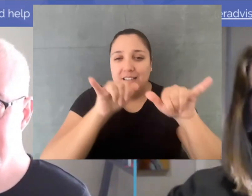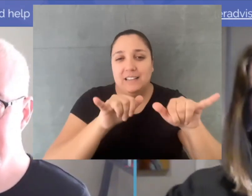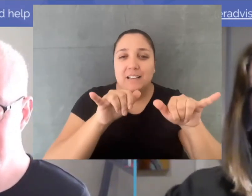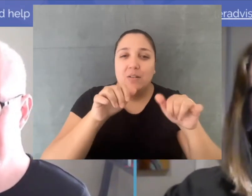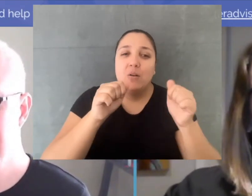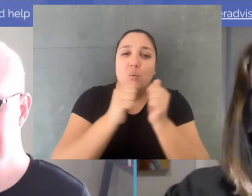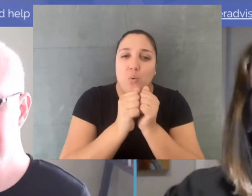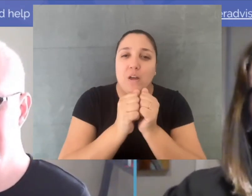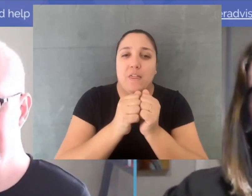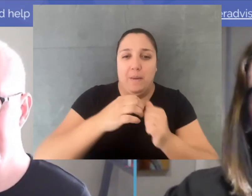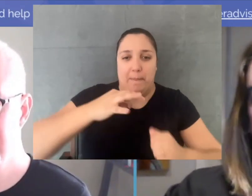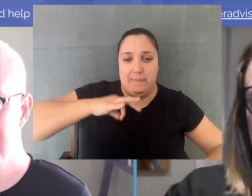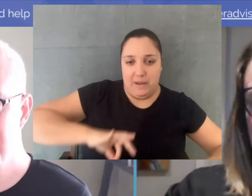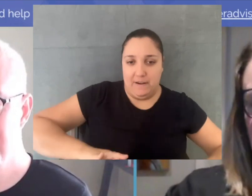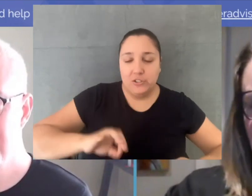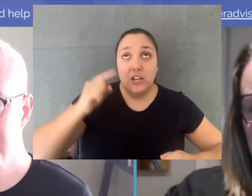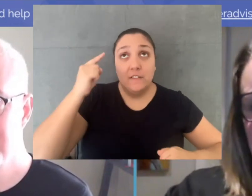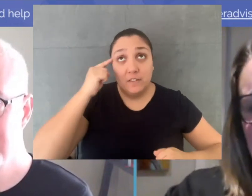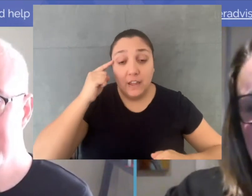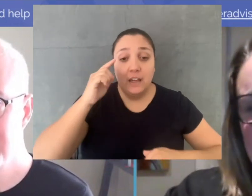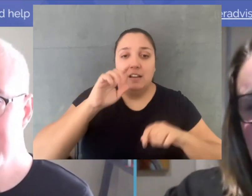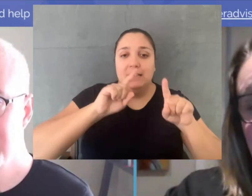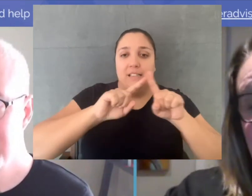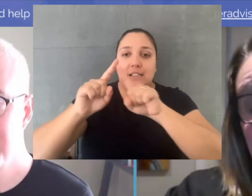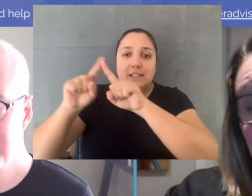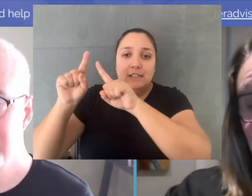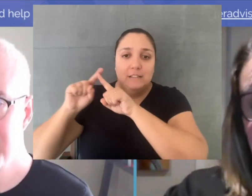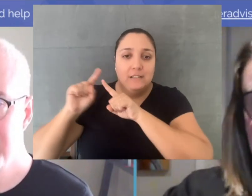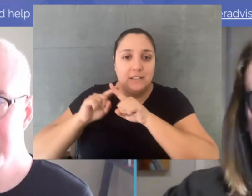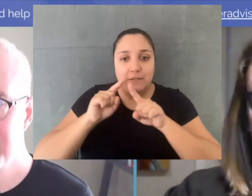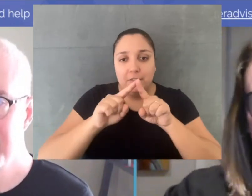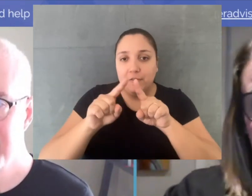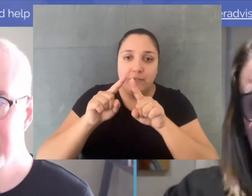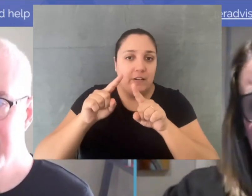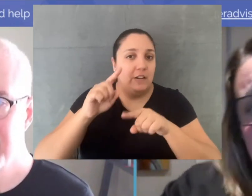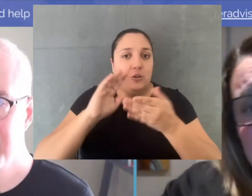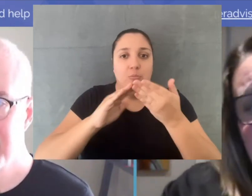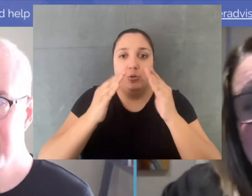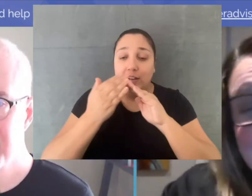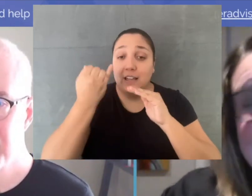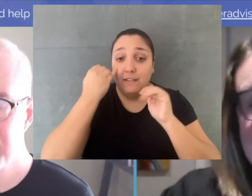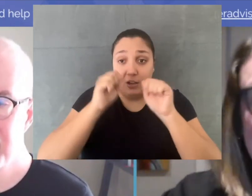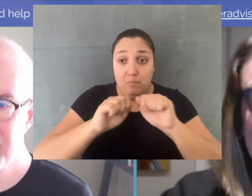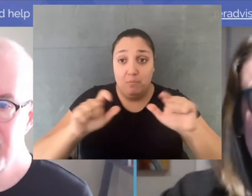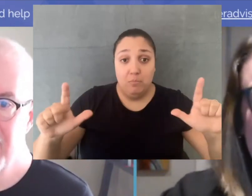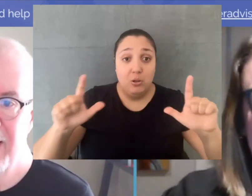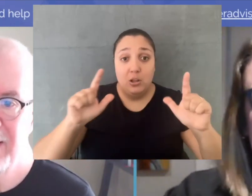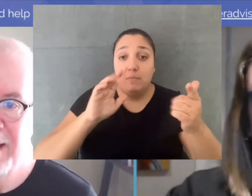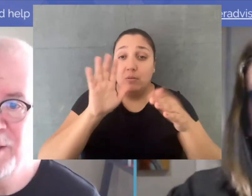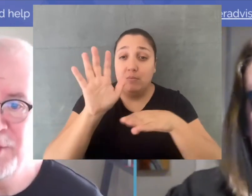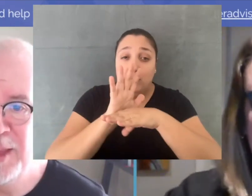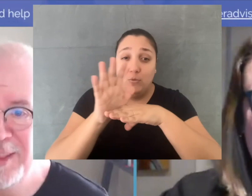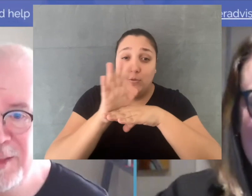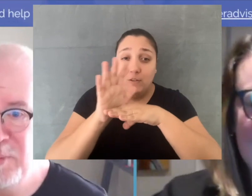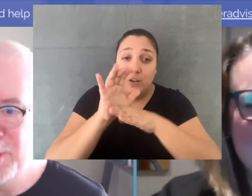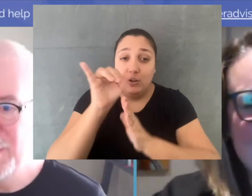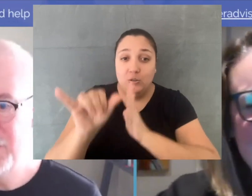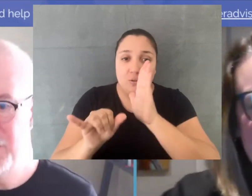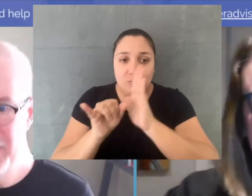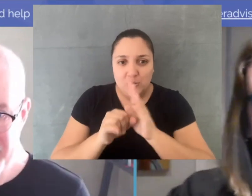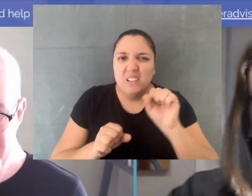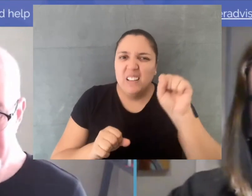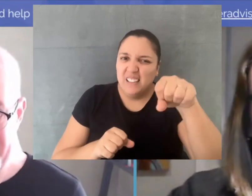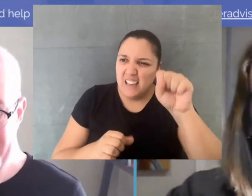that we need to ensure that we're thinking of all the communities who can pull up a video up on Facebook. I love both of